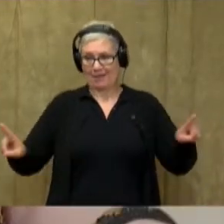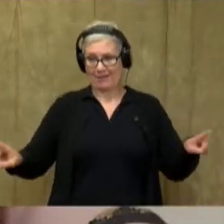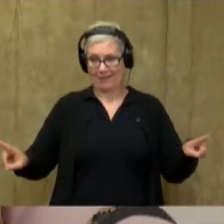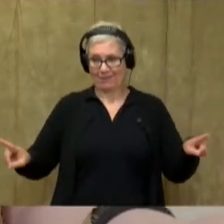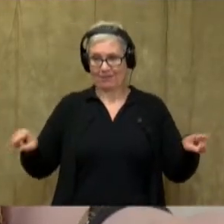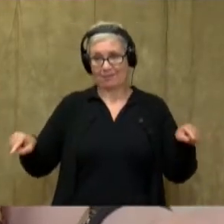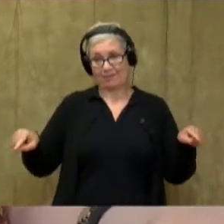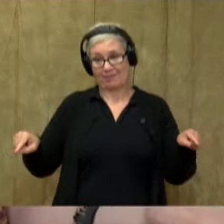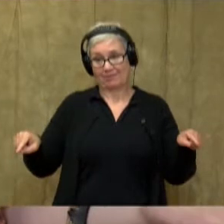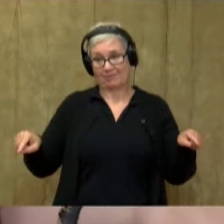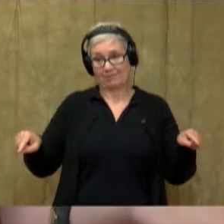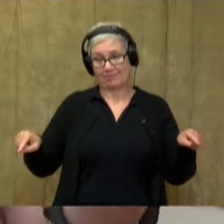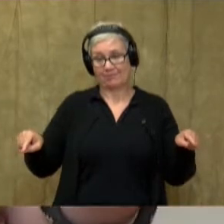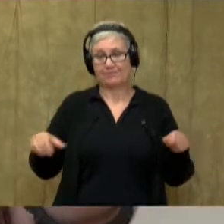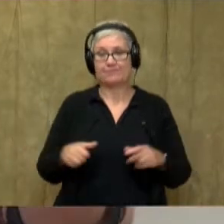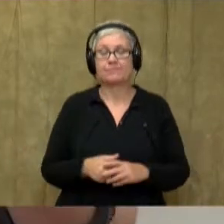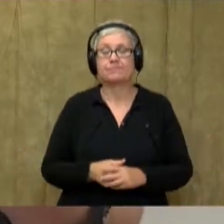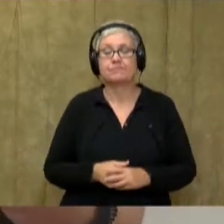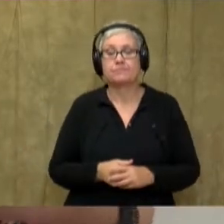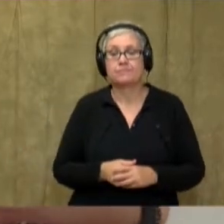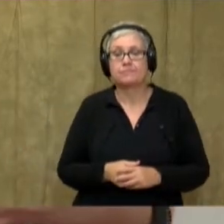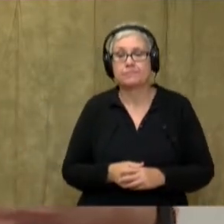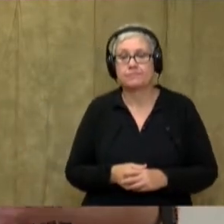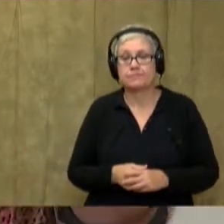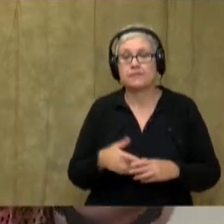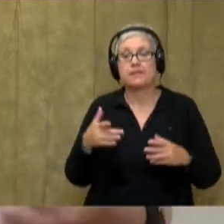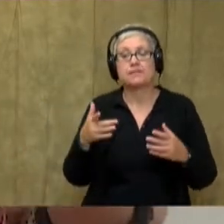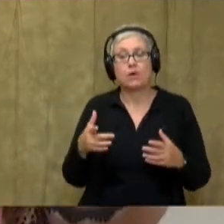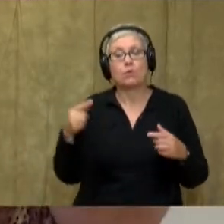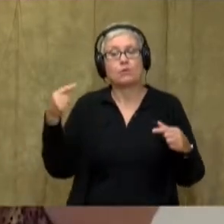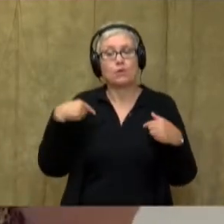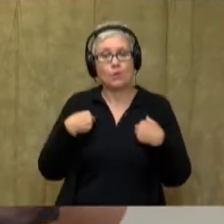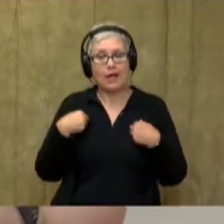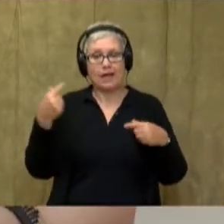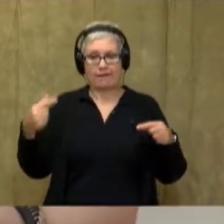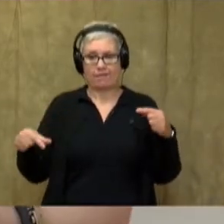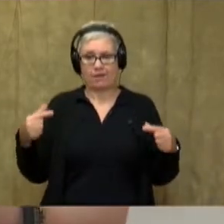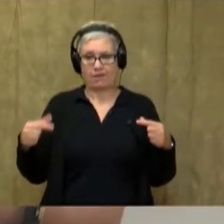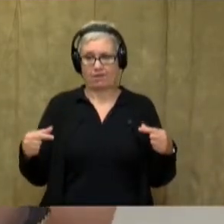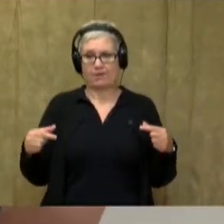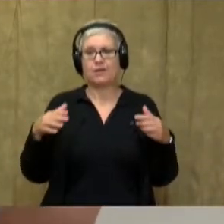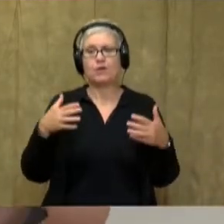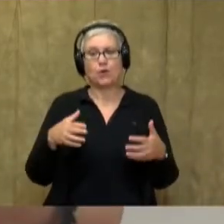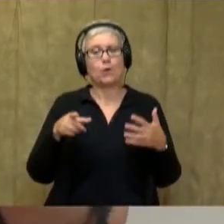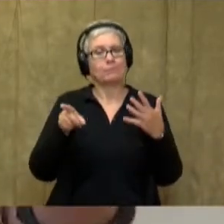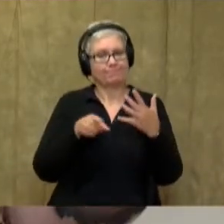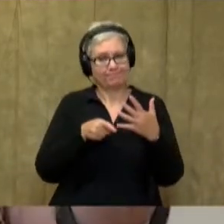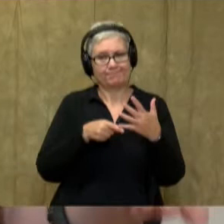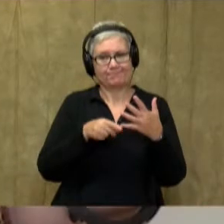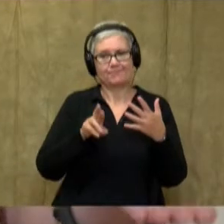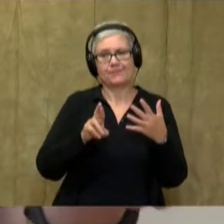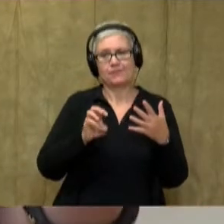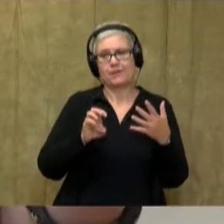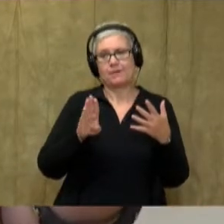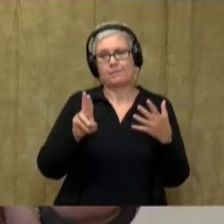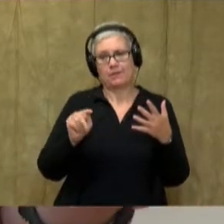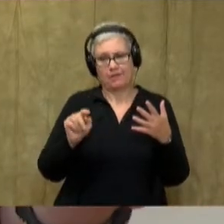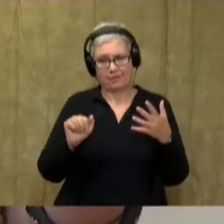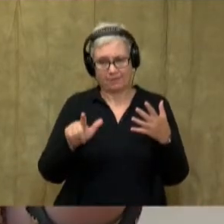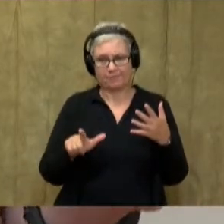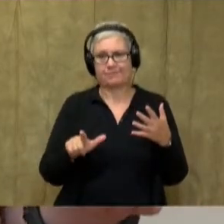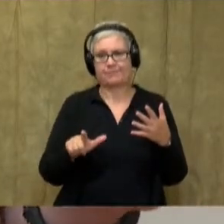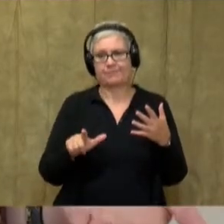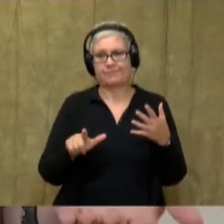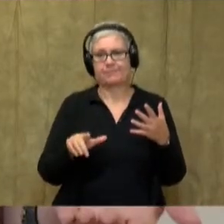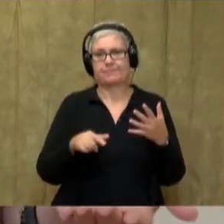side B. So in order to have an argument, you have to have that rebuttal which addresses that other side. If